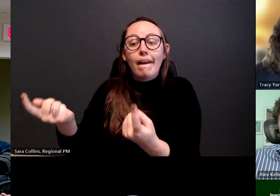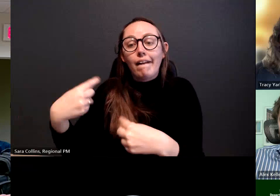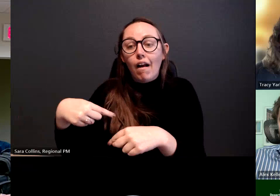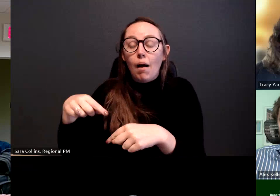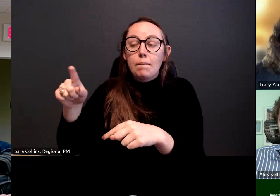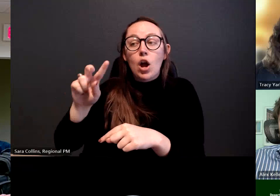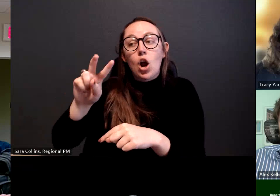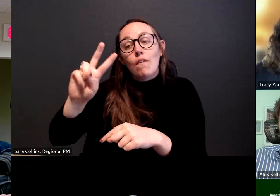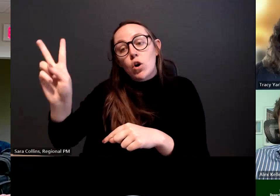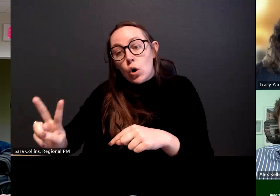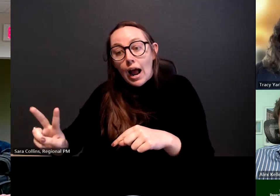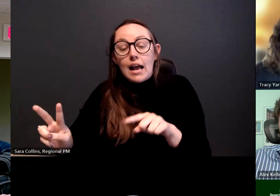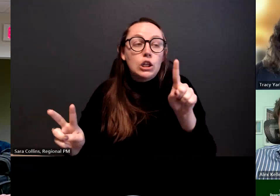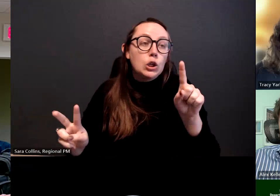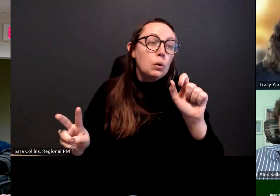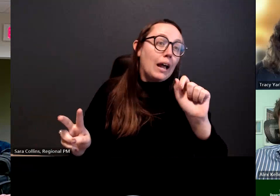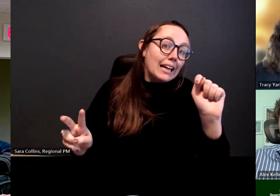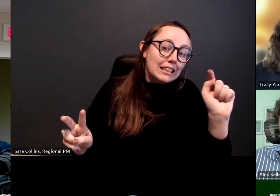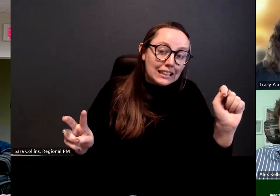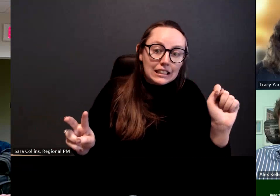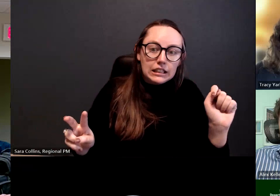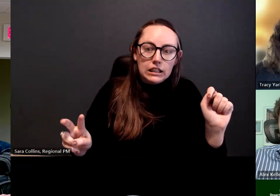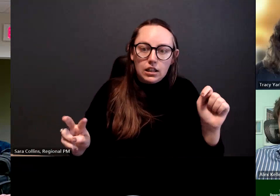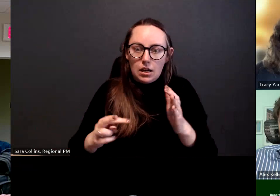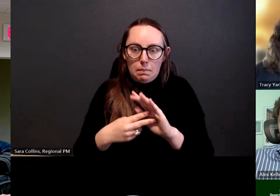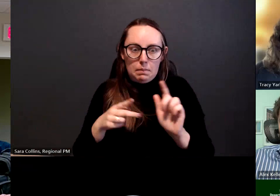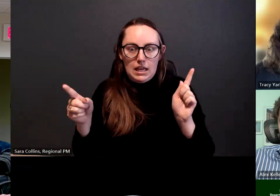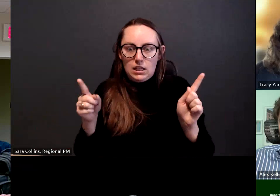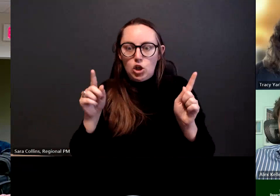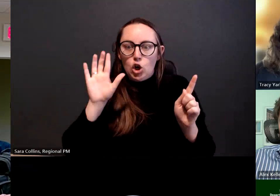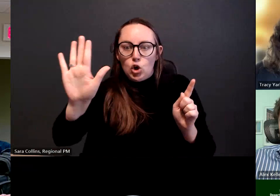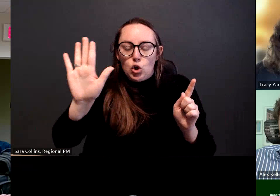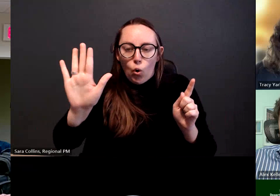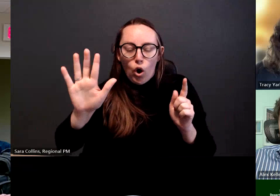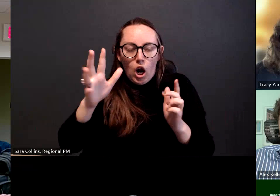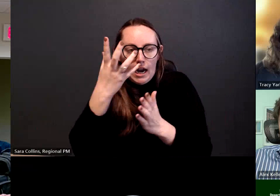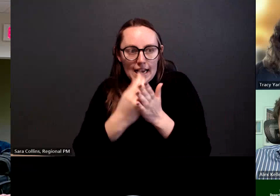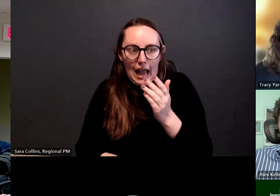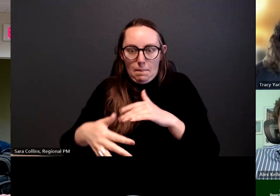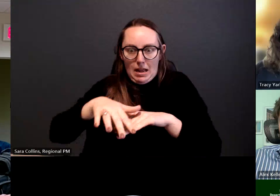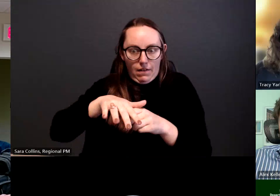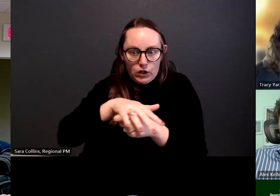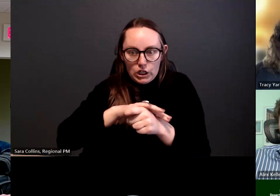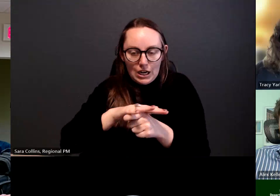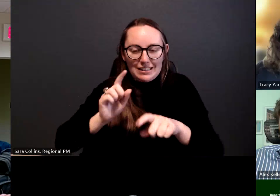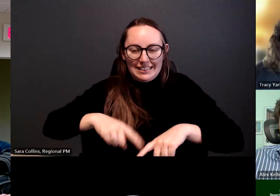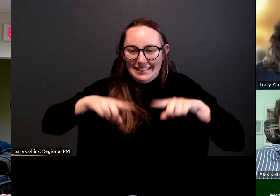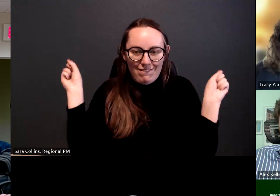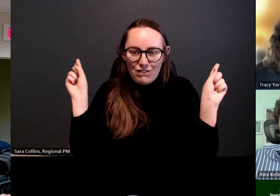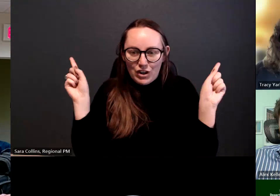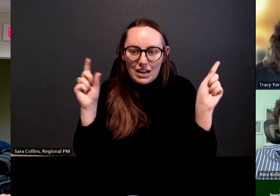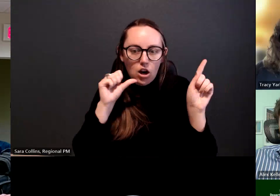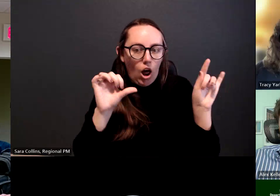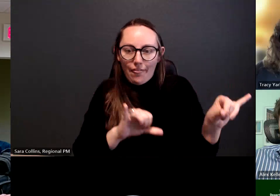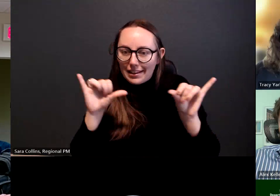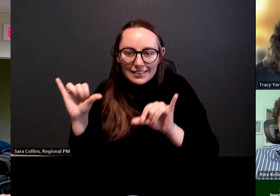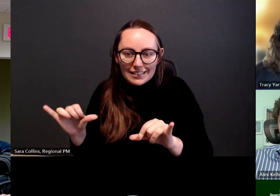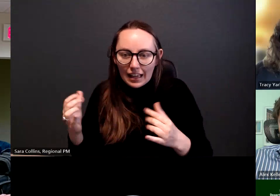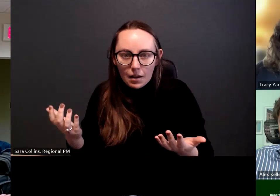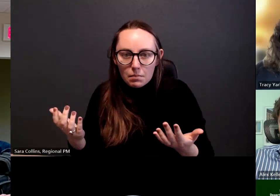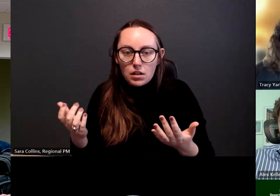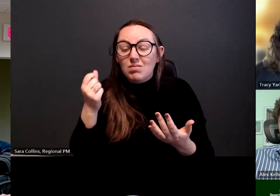you know? So in the dead zones. So any state money at all should not go into single